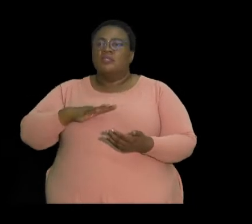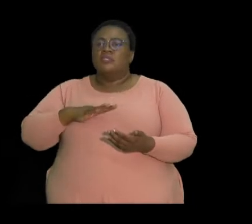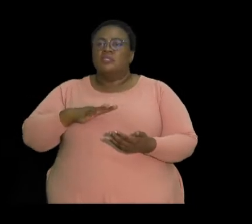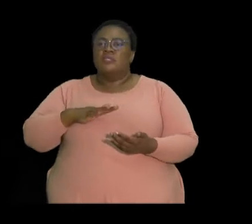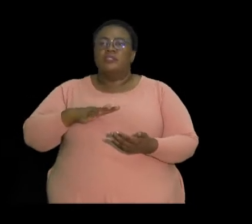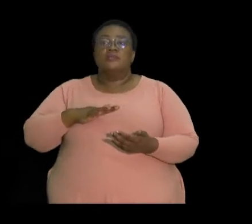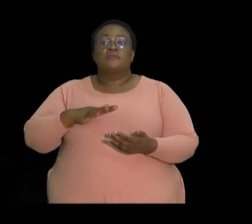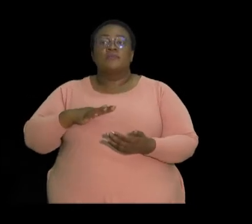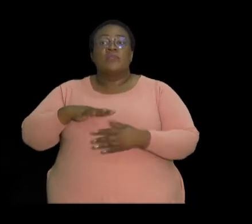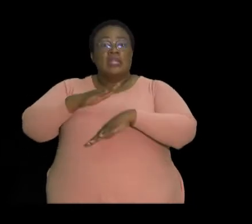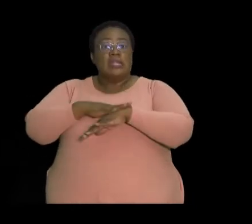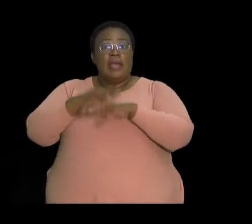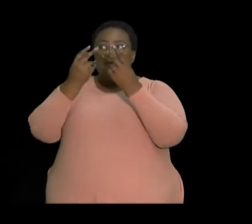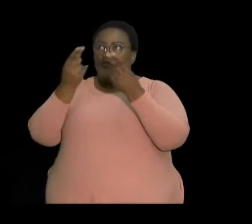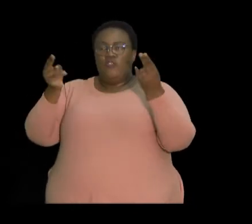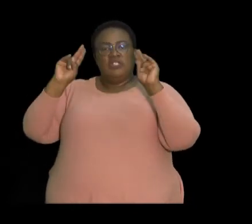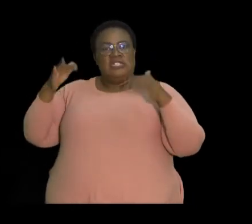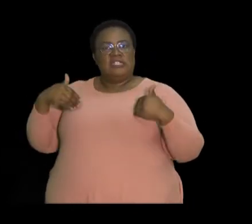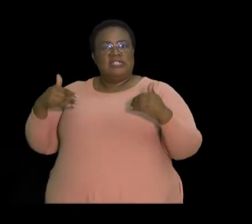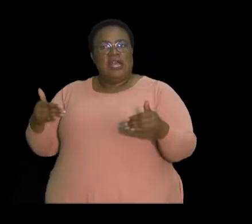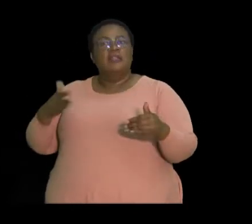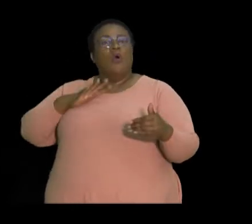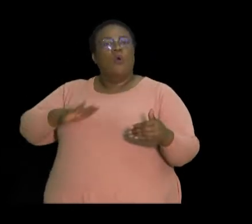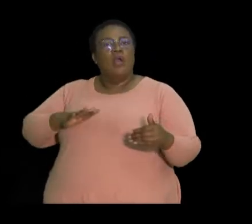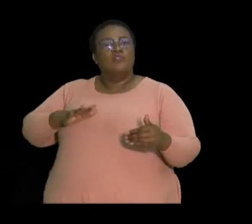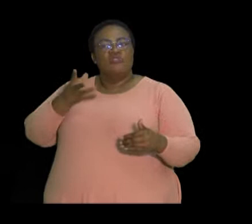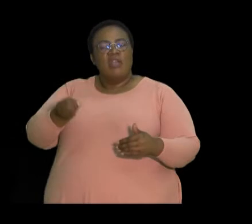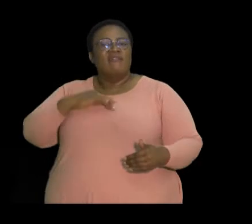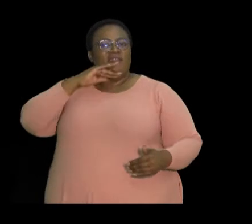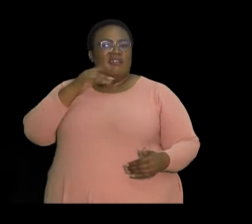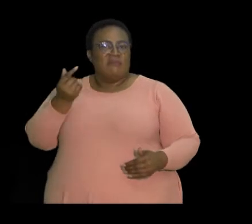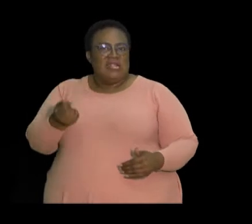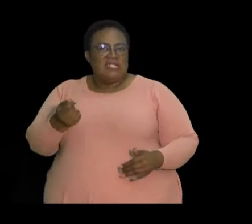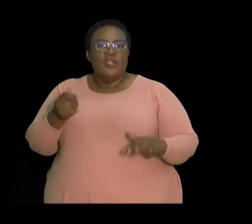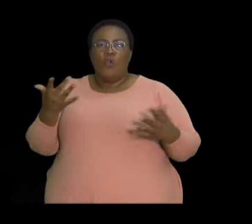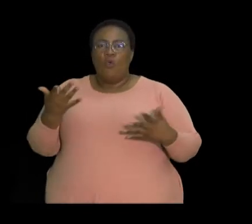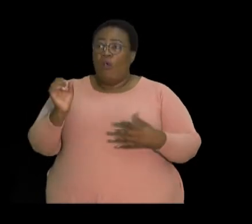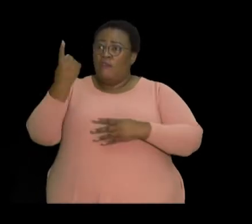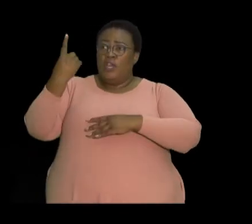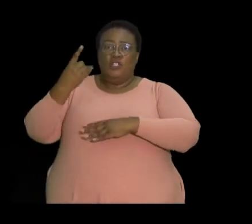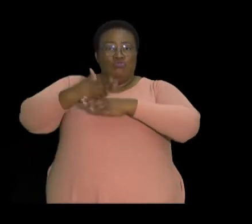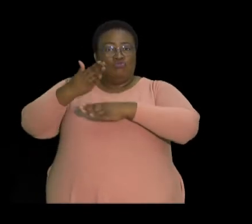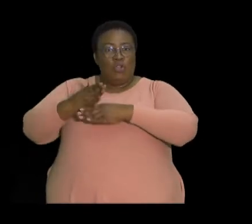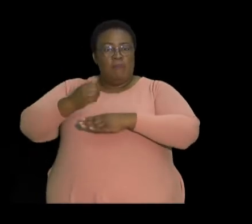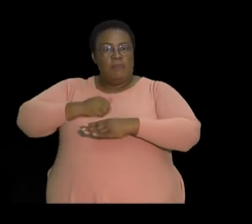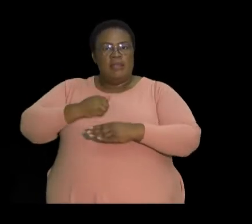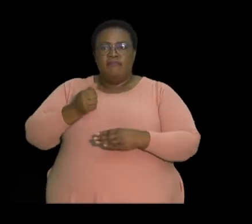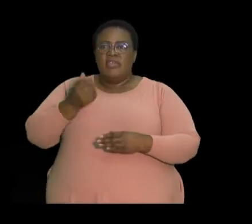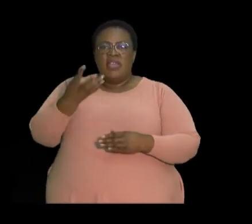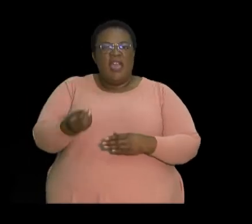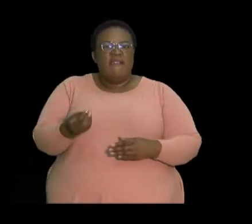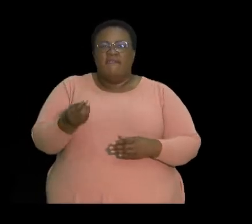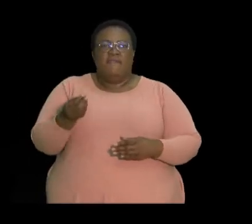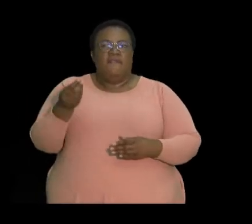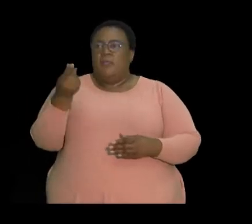well when I start university, or I want maybe when I start my first job I will have a startup money for me to start